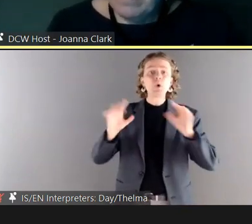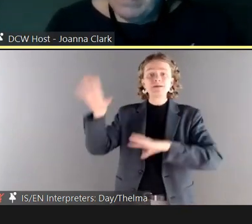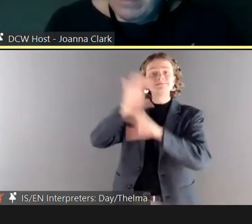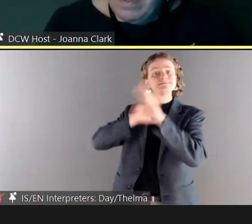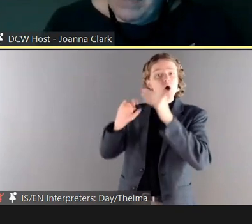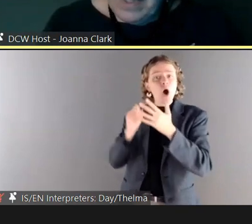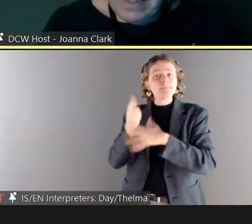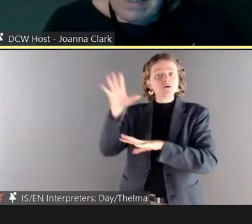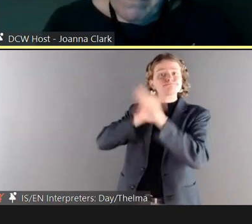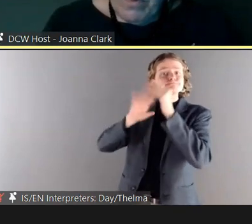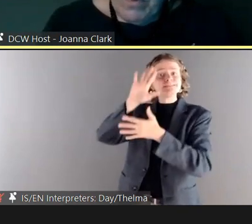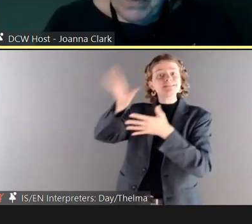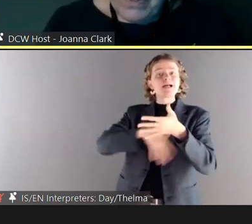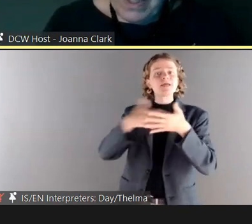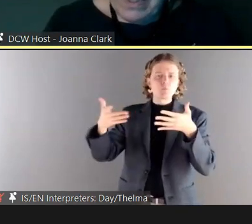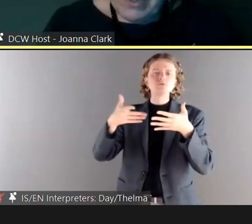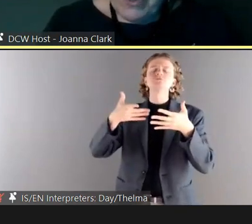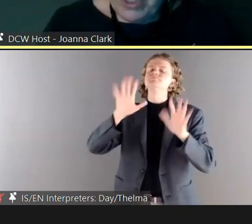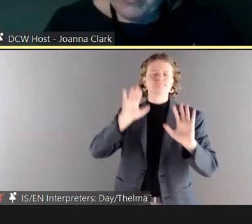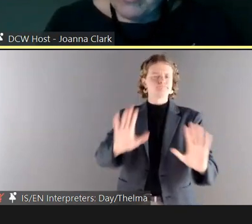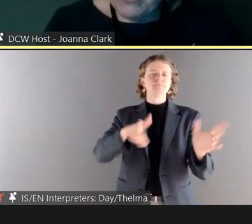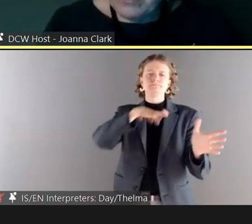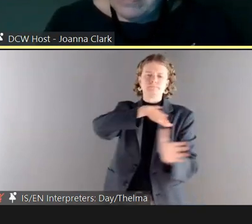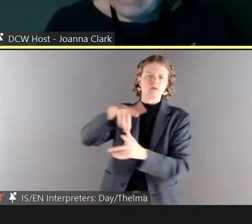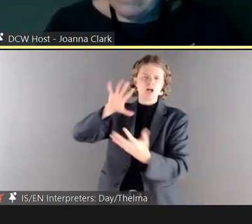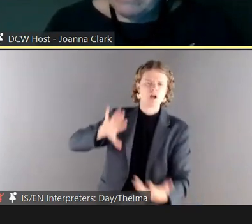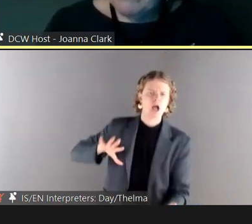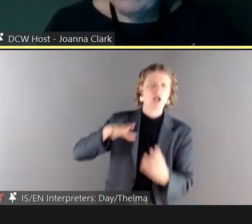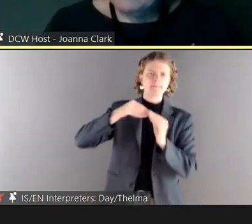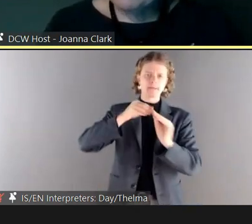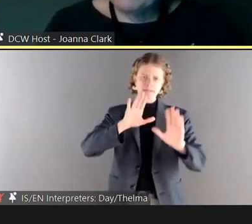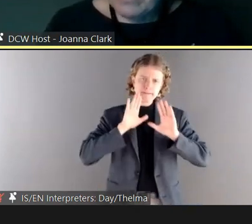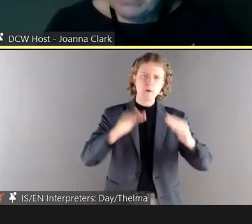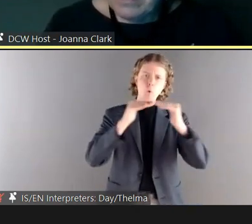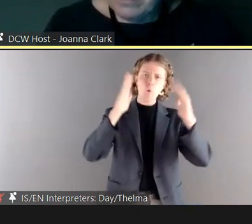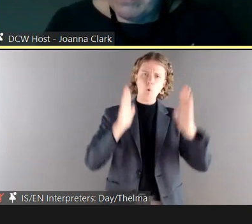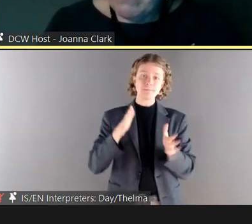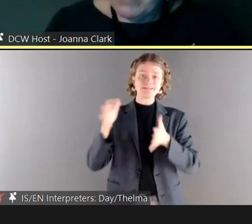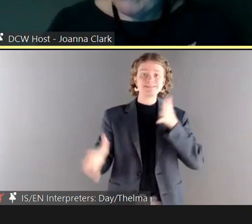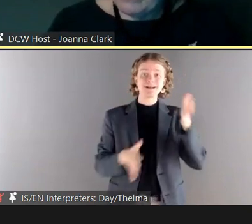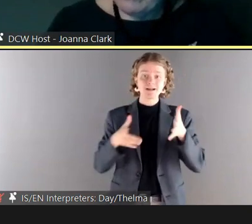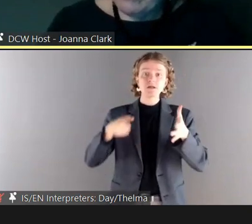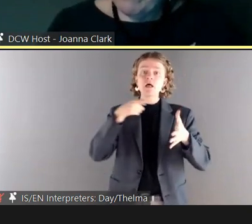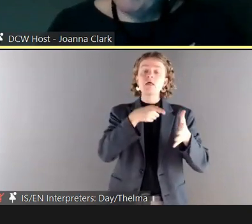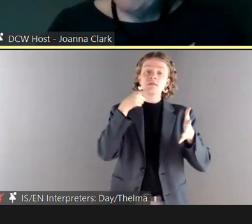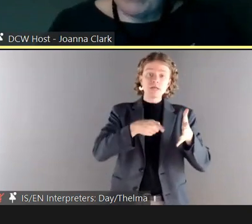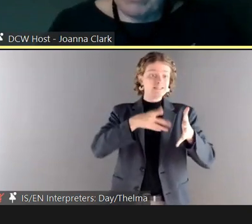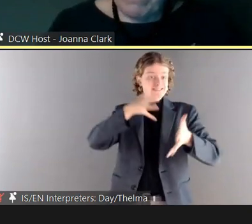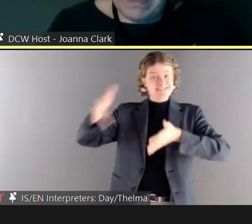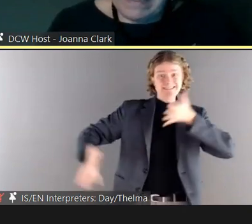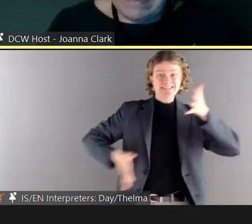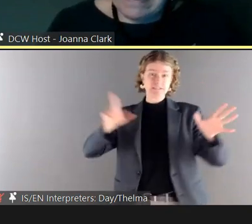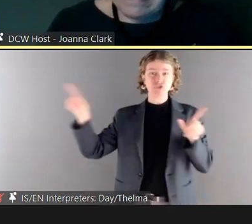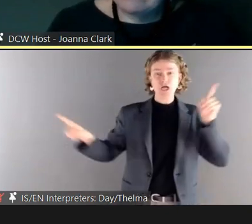signs. And these informal signs and gestures can convey a surprisingly rich range of thoughts